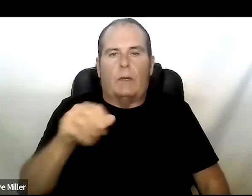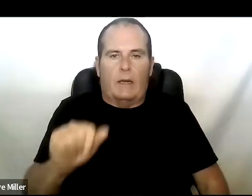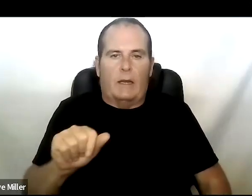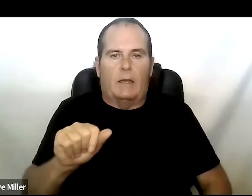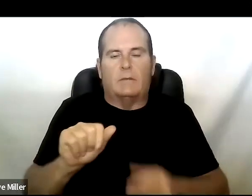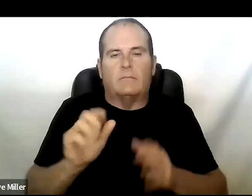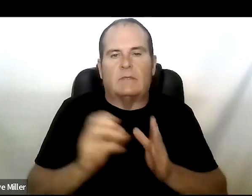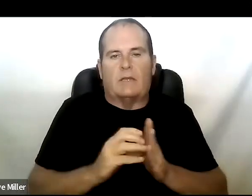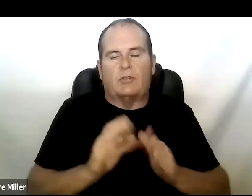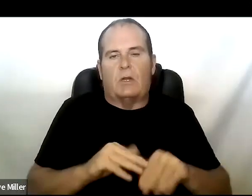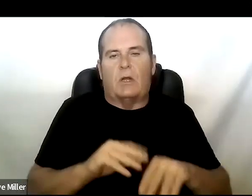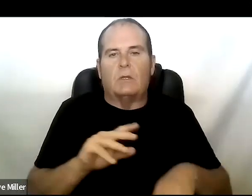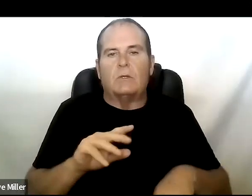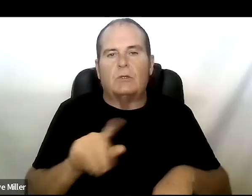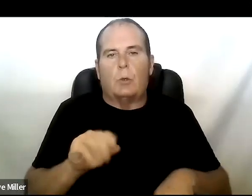Zoom.